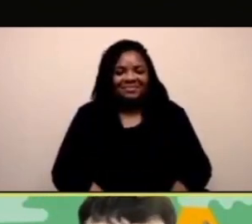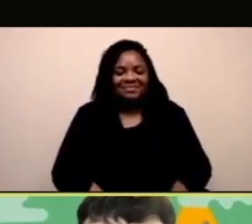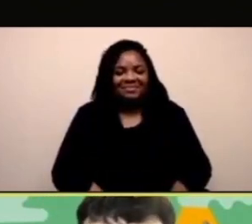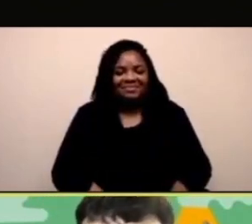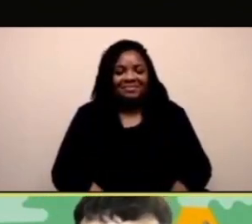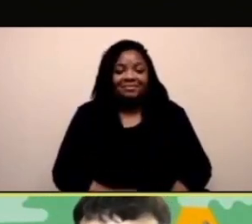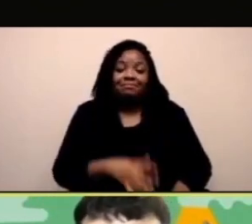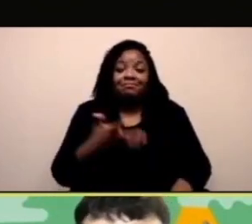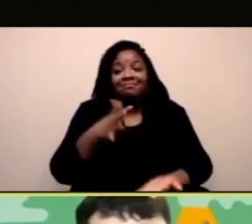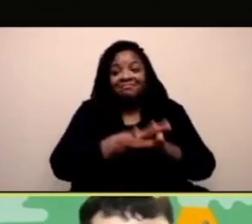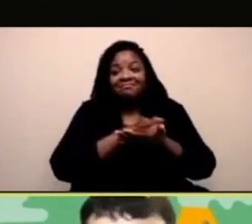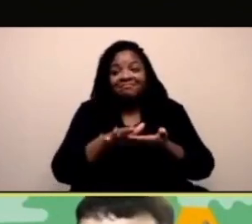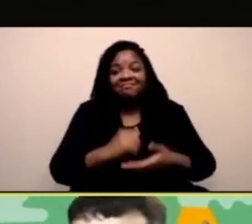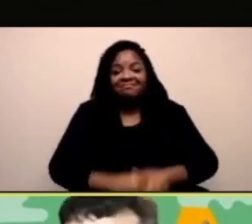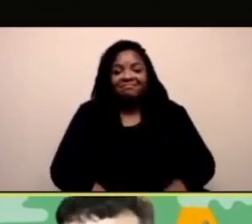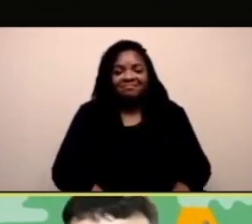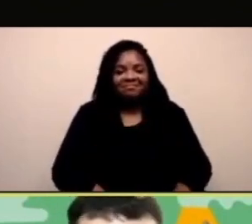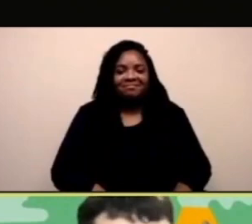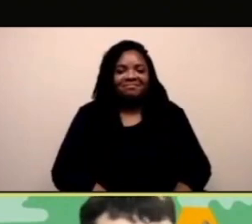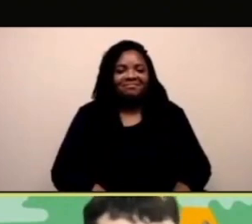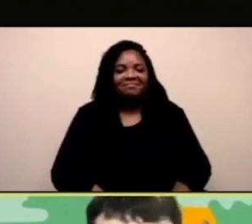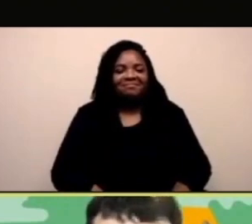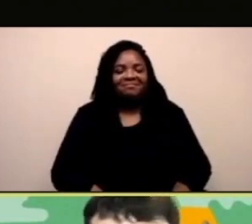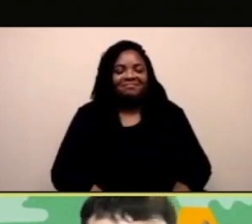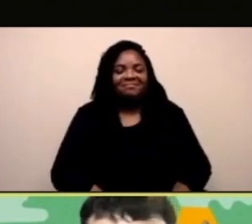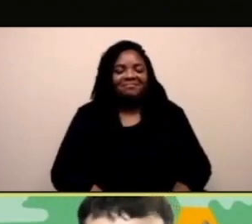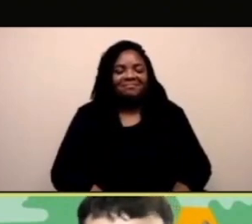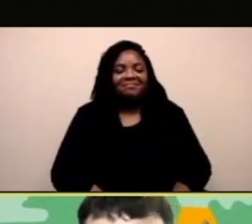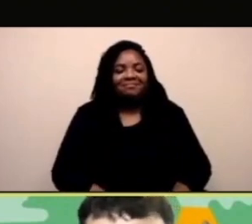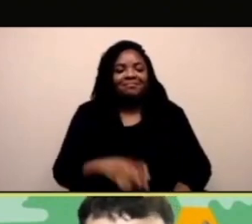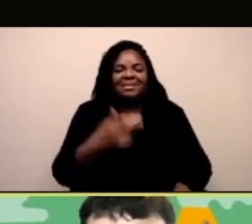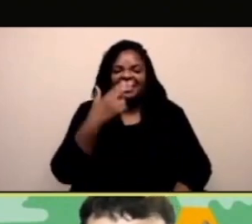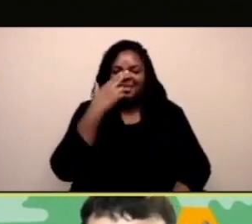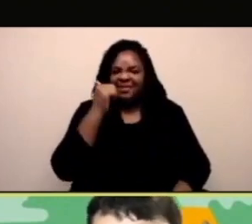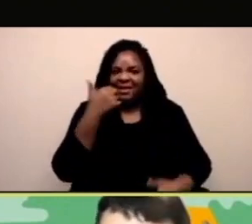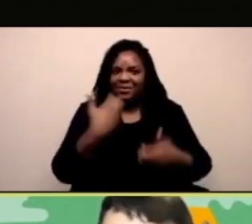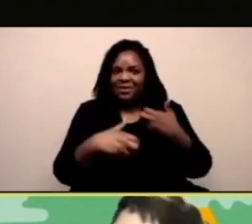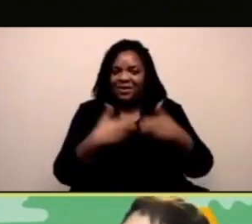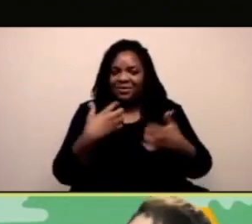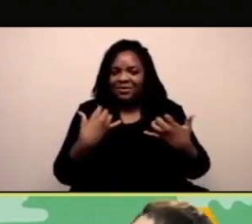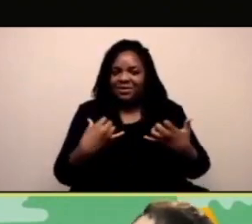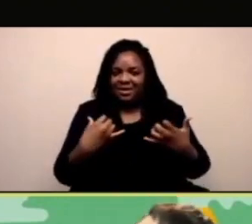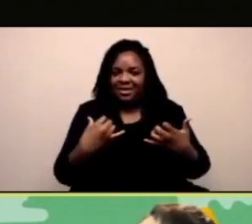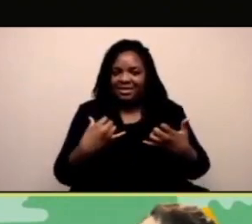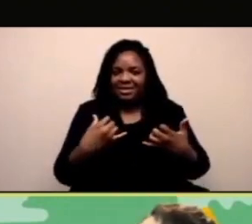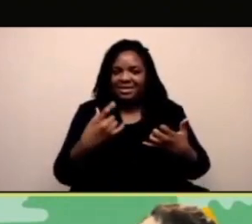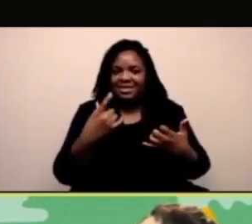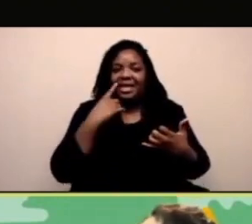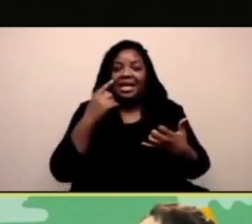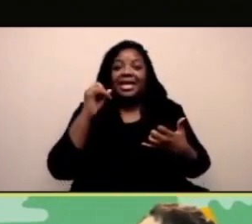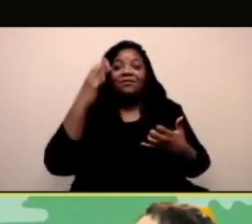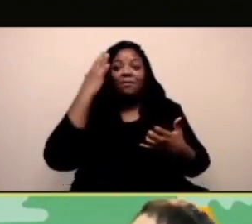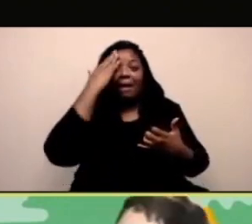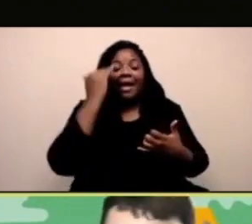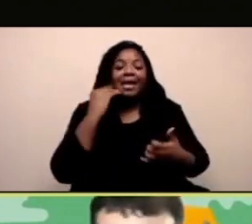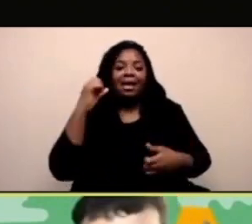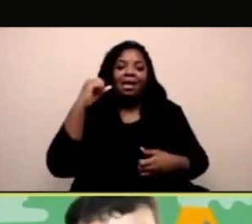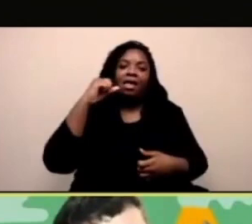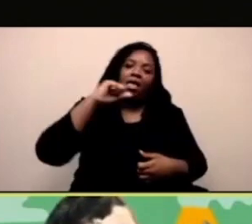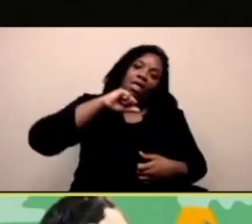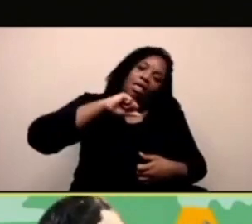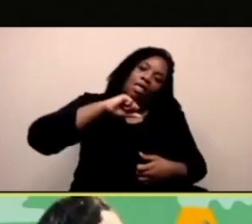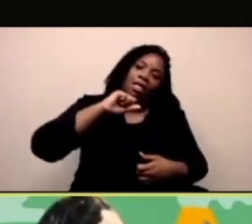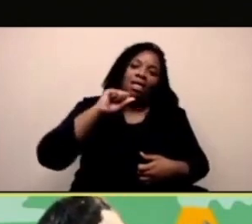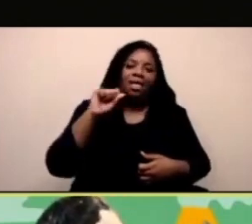That's pretty nice. But there's a funny problem, which is as I rotate, the whiskers